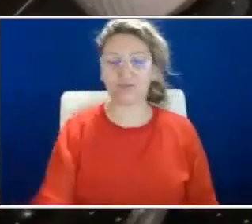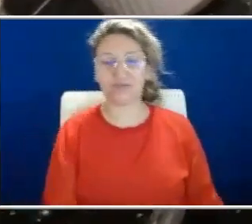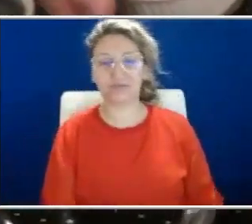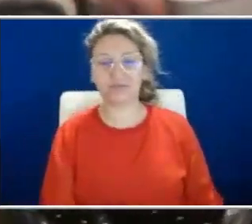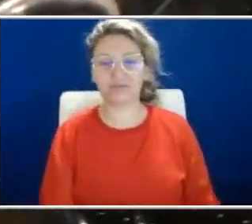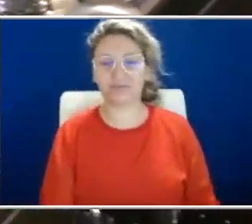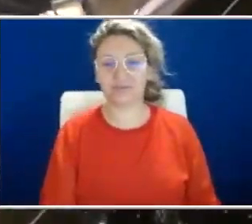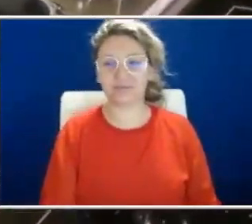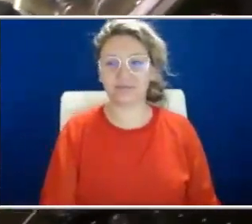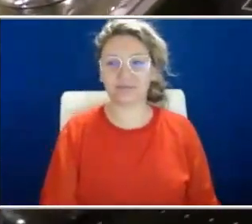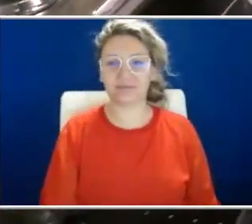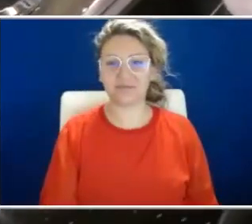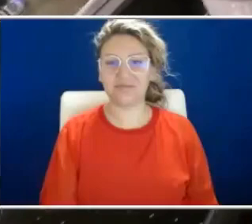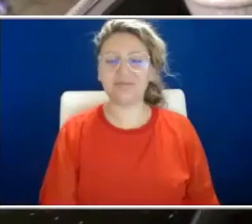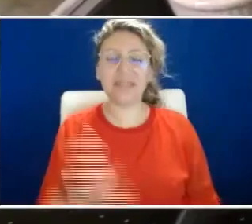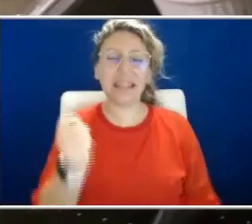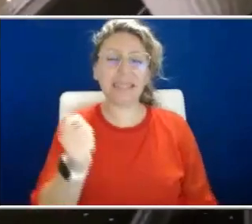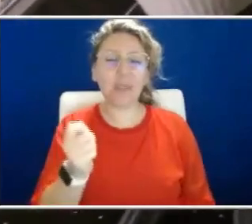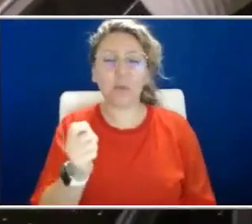A little lemon juice.